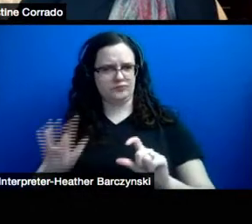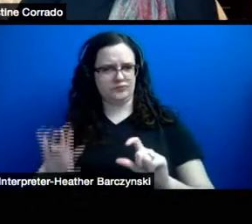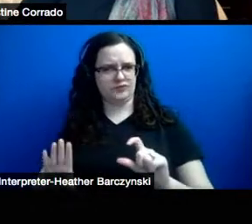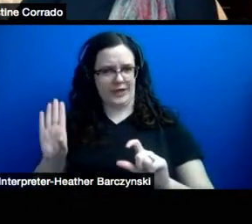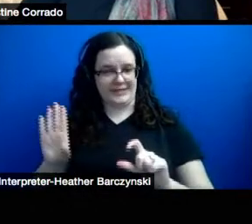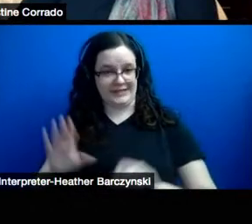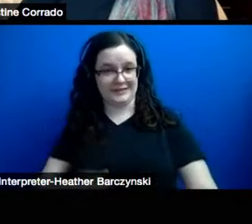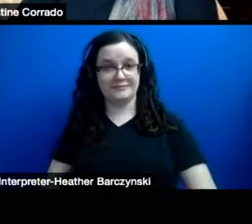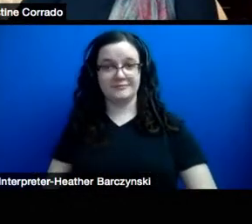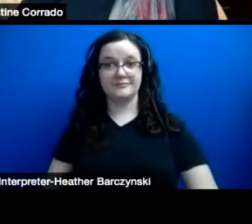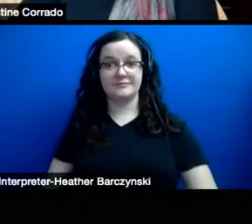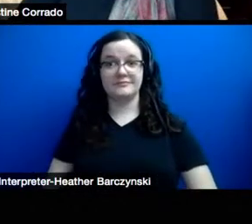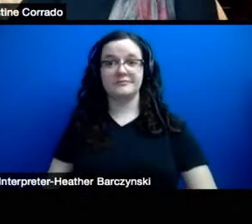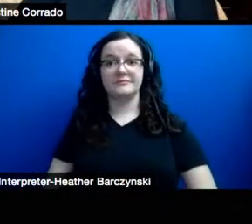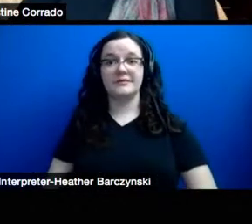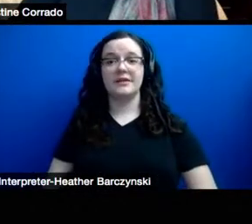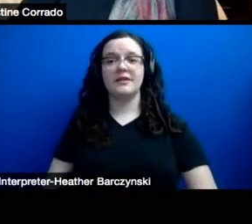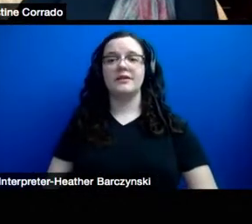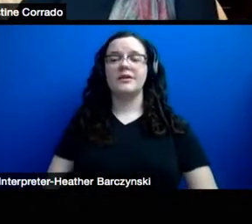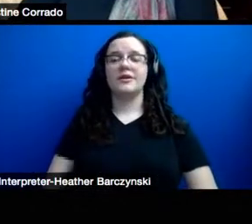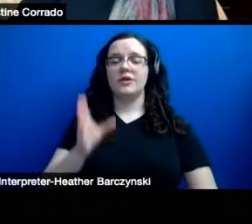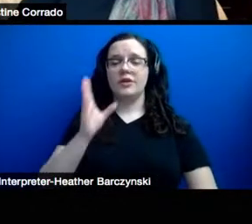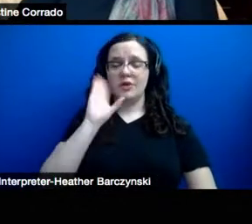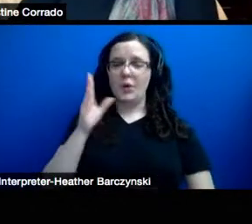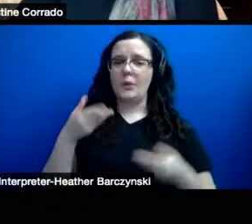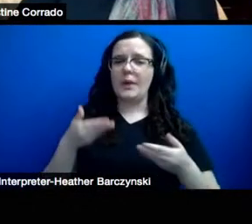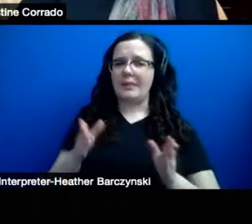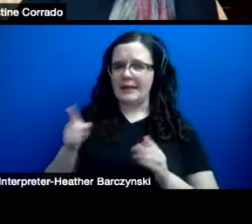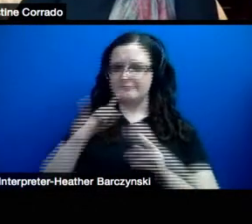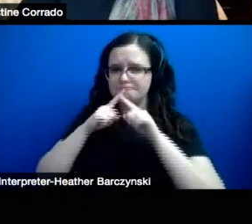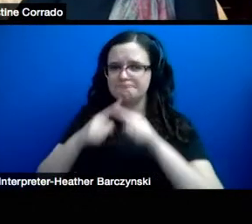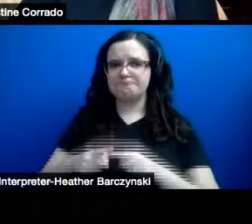unmuted and have the chance to address the board.